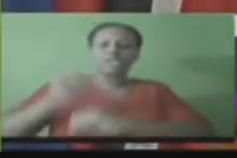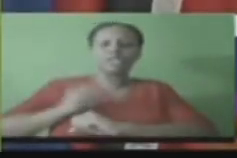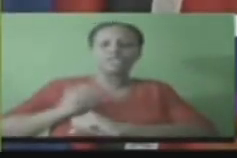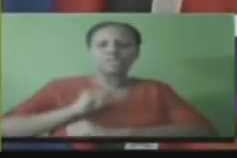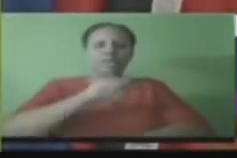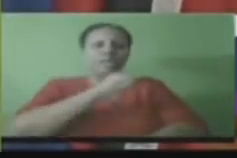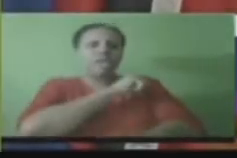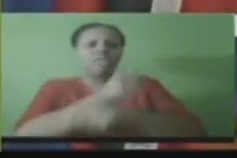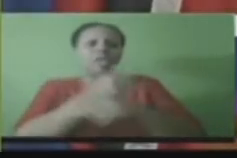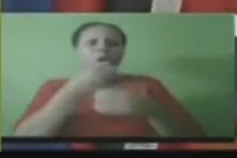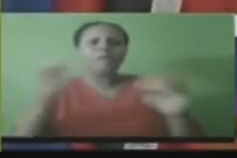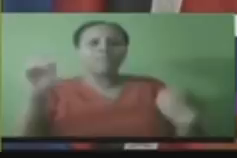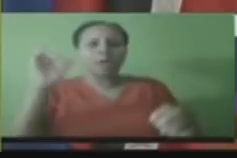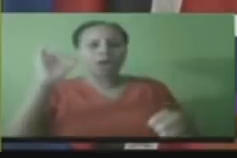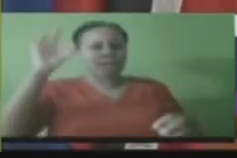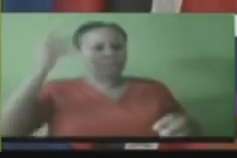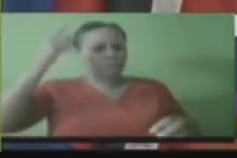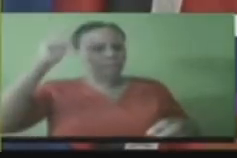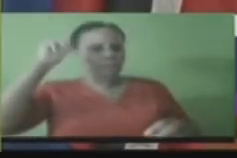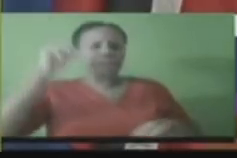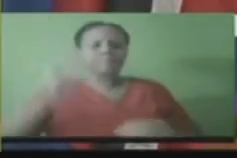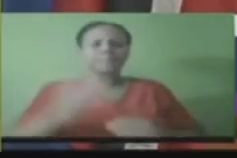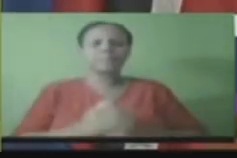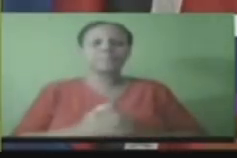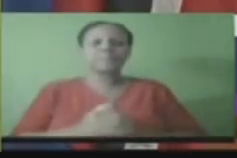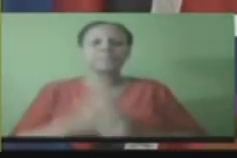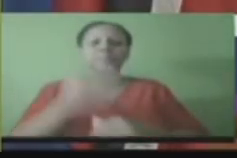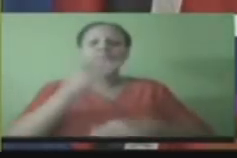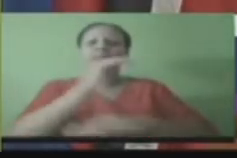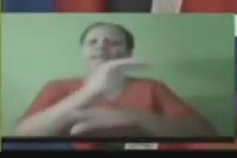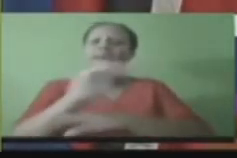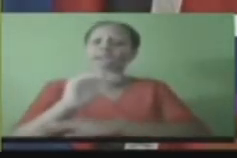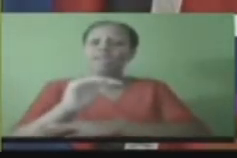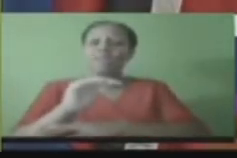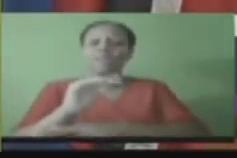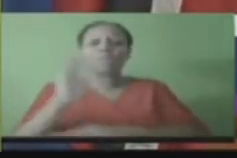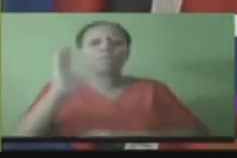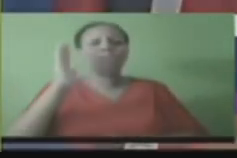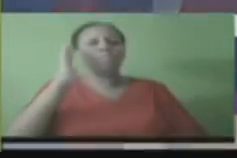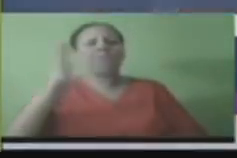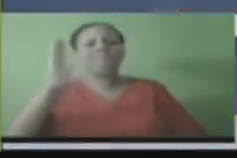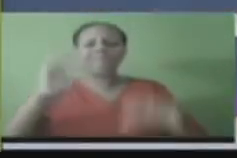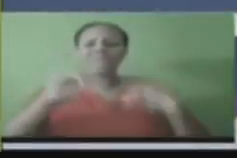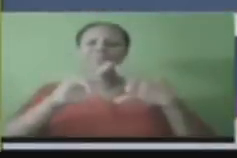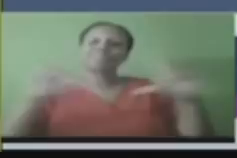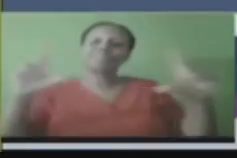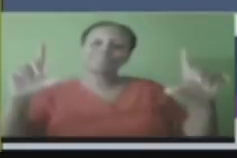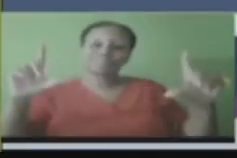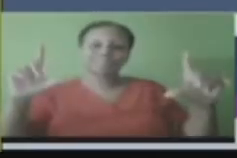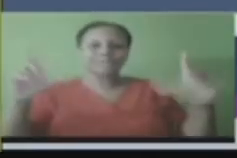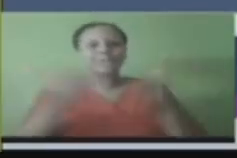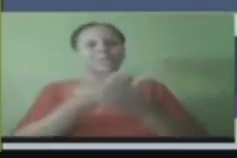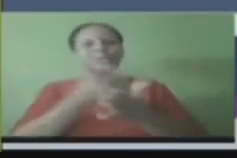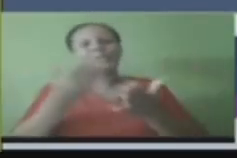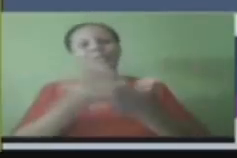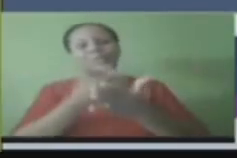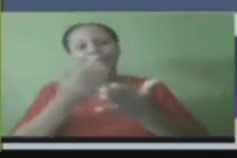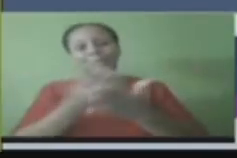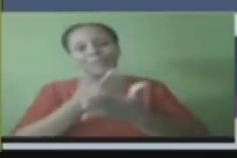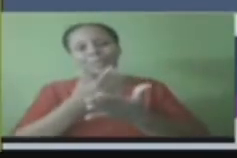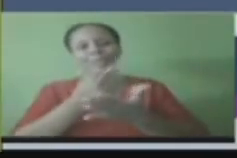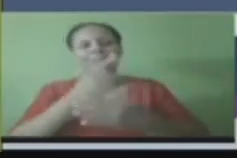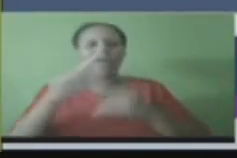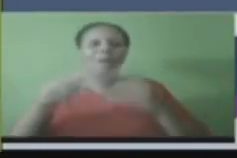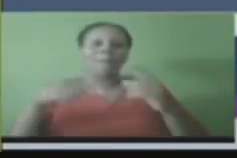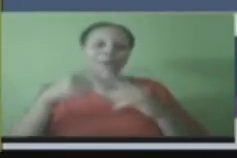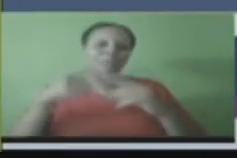Minister. This afternoon, I would like to present an update. Of course, good afternoon to the medical team, members